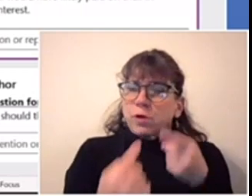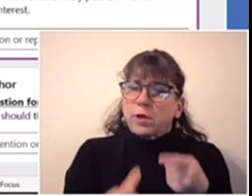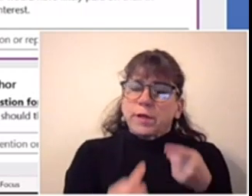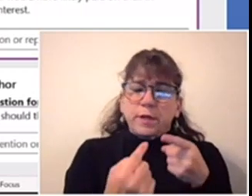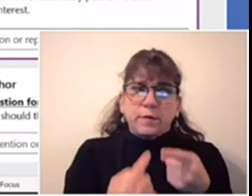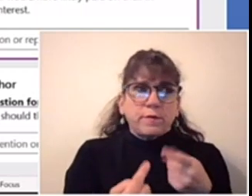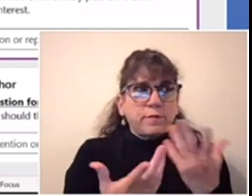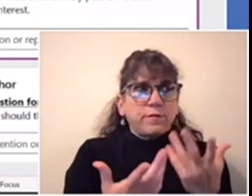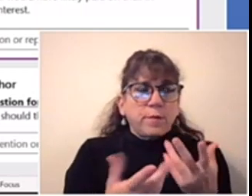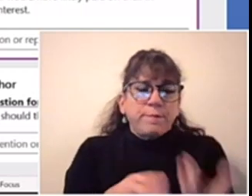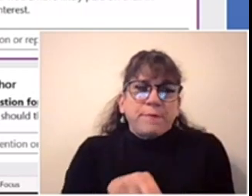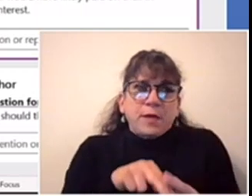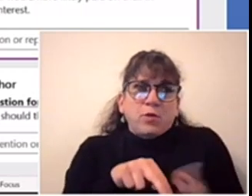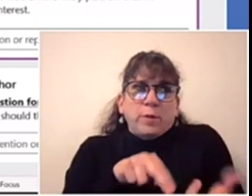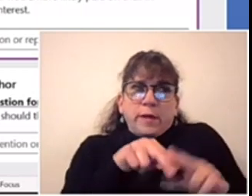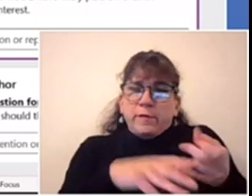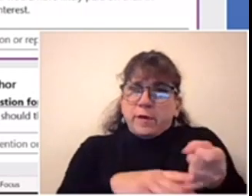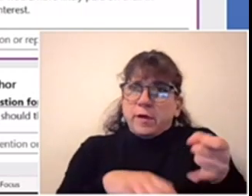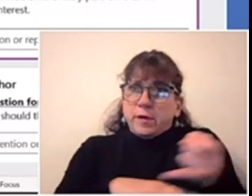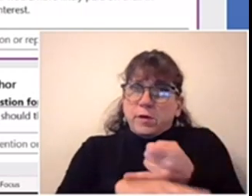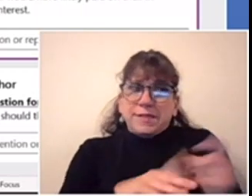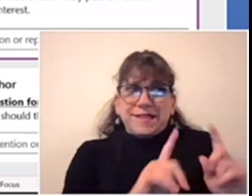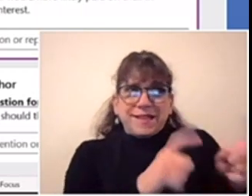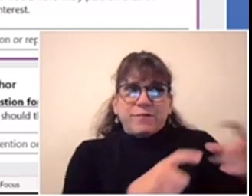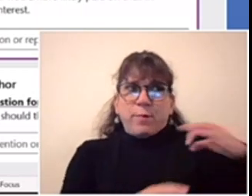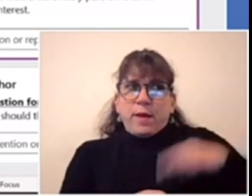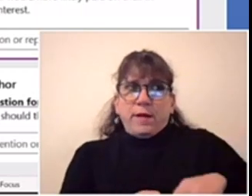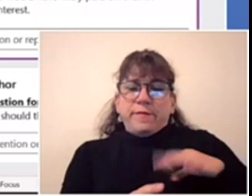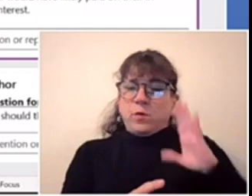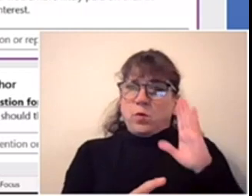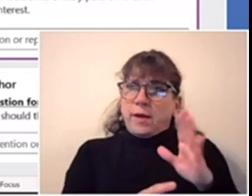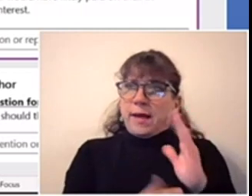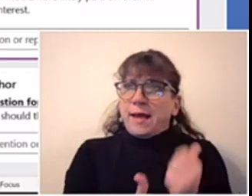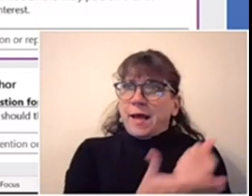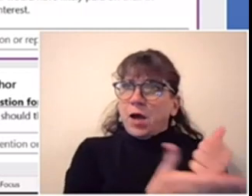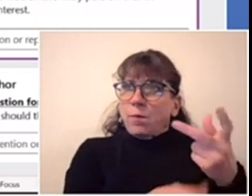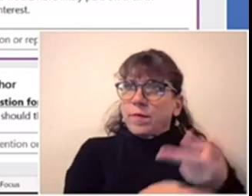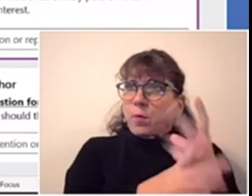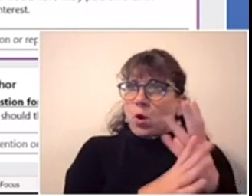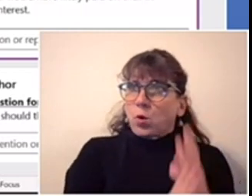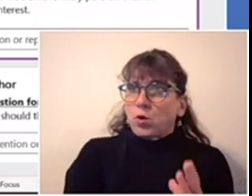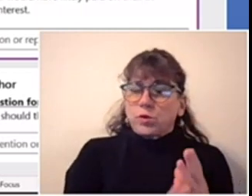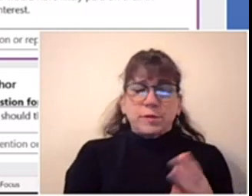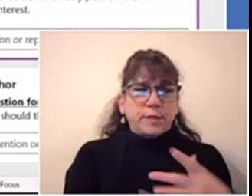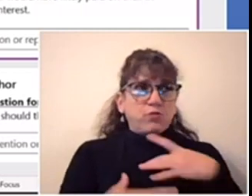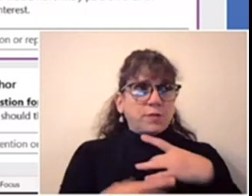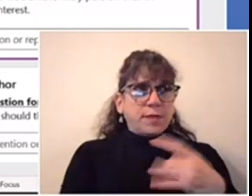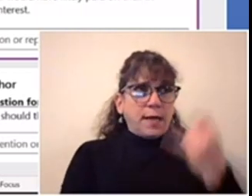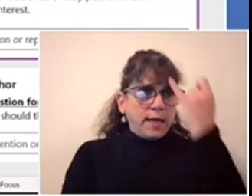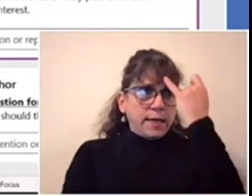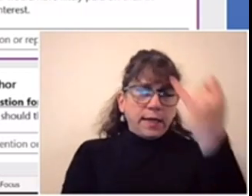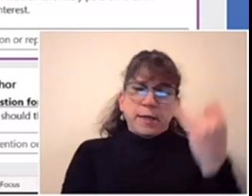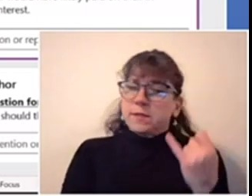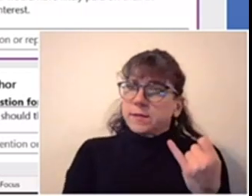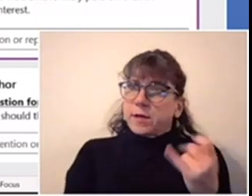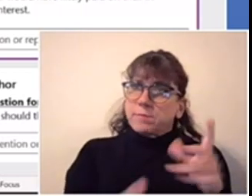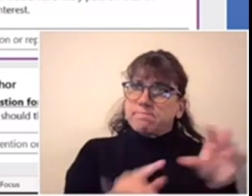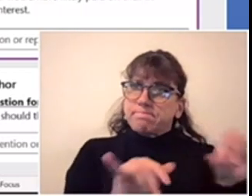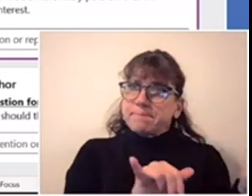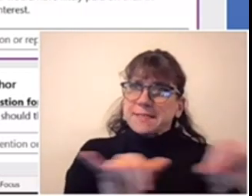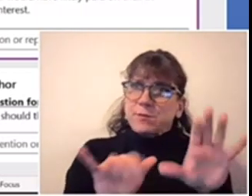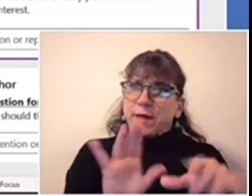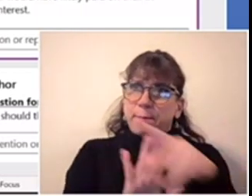accumulation of interest and provide a benefit that will truly help our borrowers. We are interested in ideas that are consistent with that